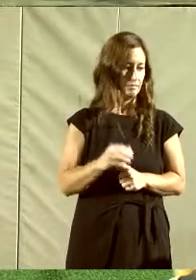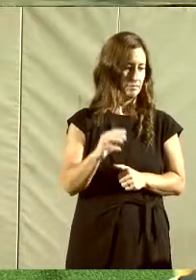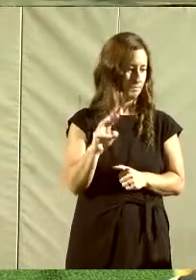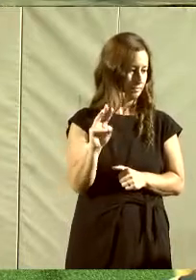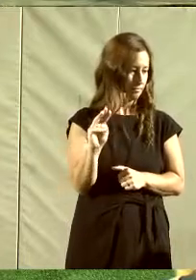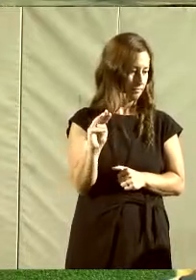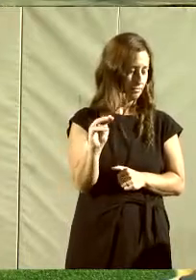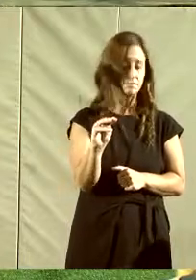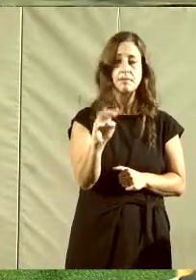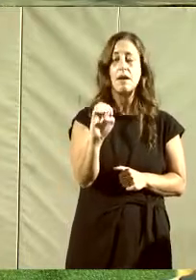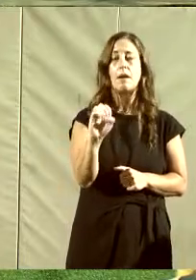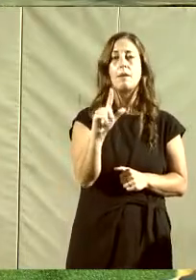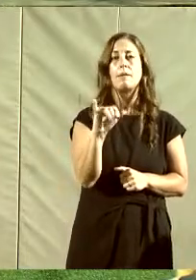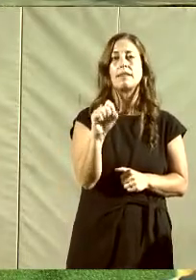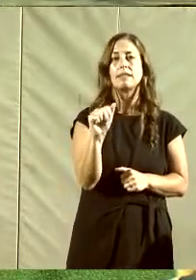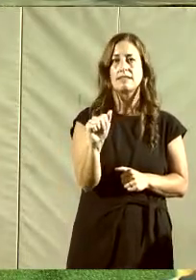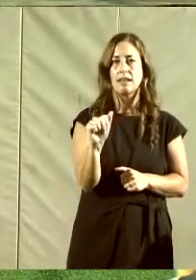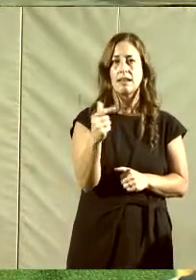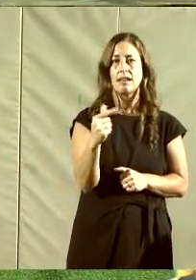Melissa Garcia.